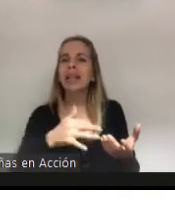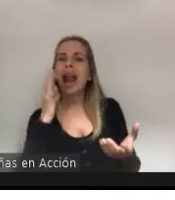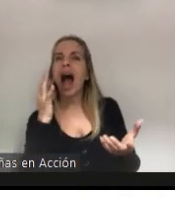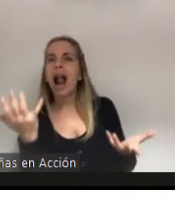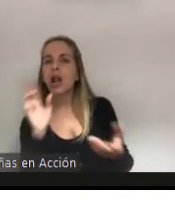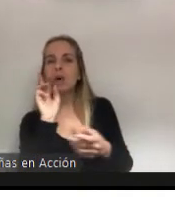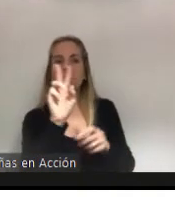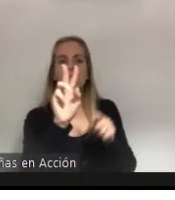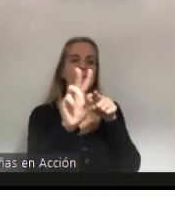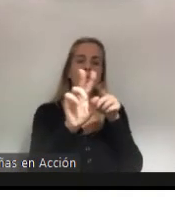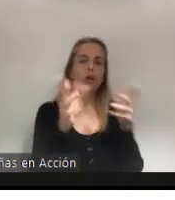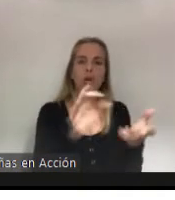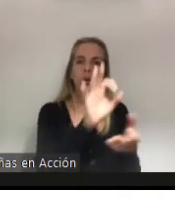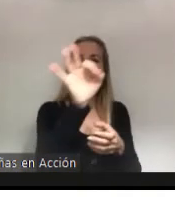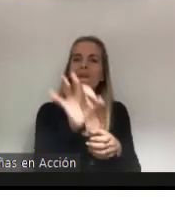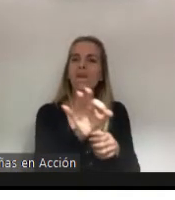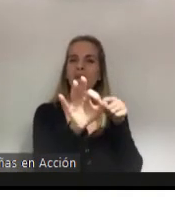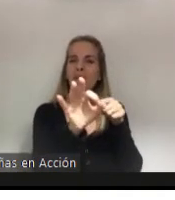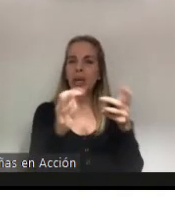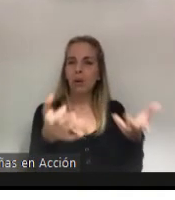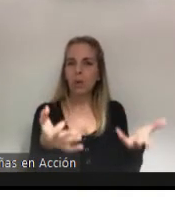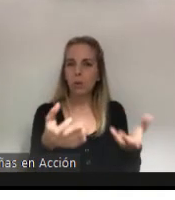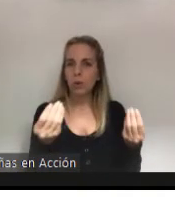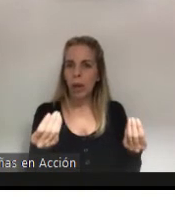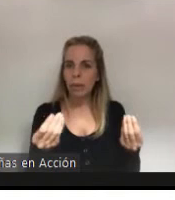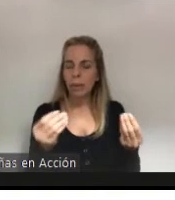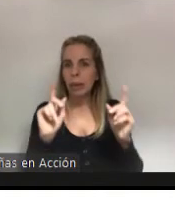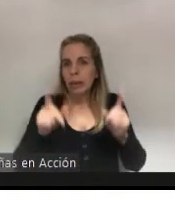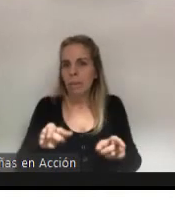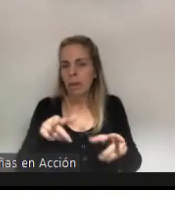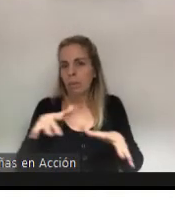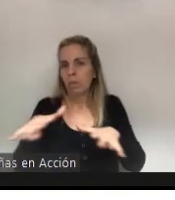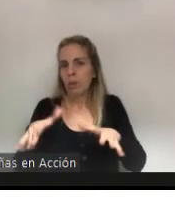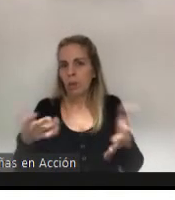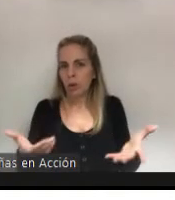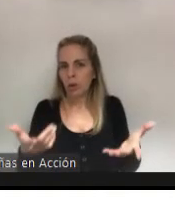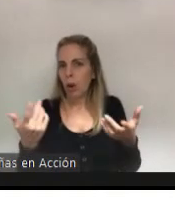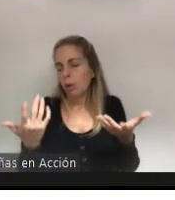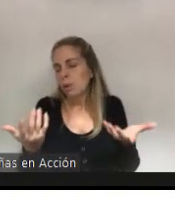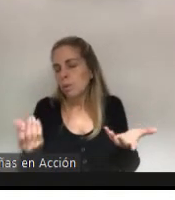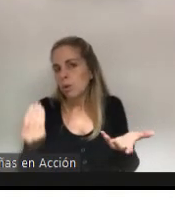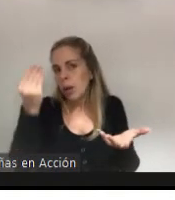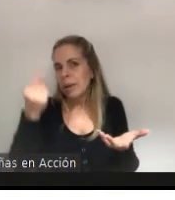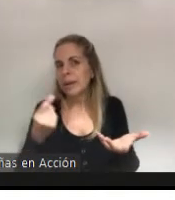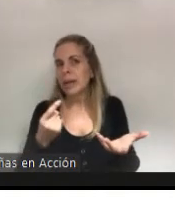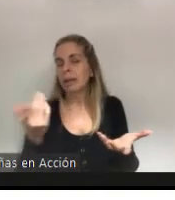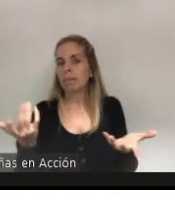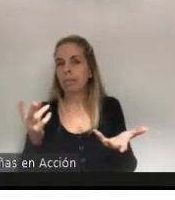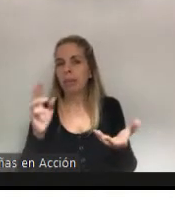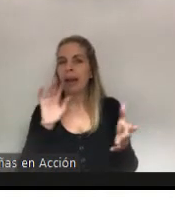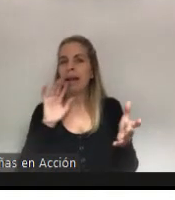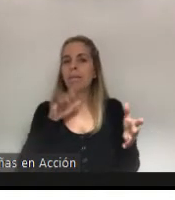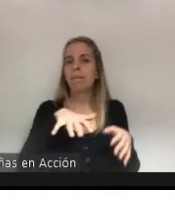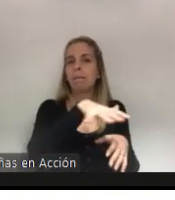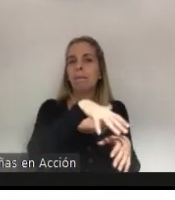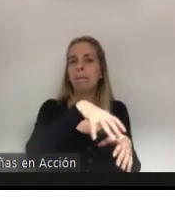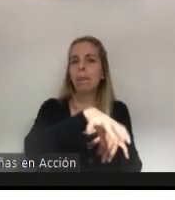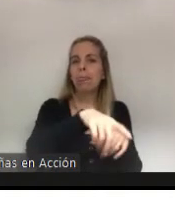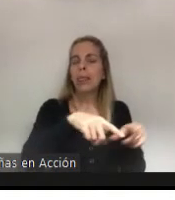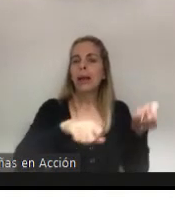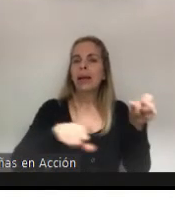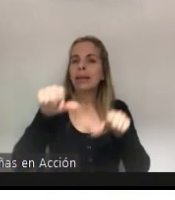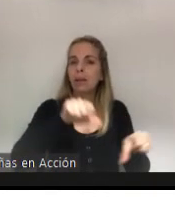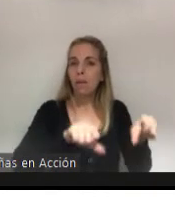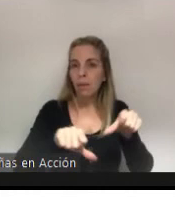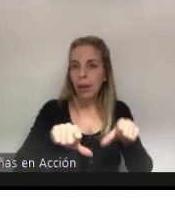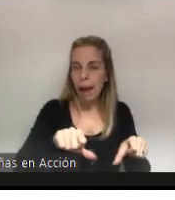having on the virus is the same level of abstraction that we are having on many of the things we don't get to see in the